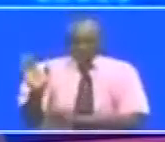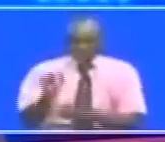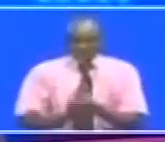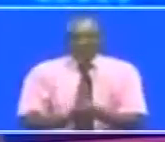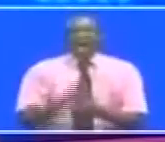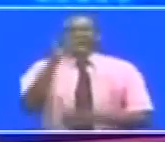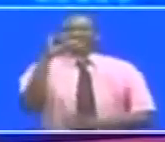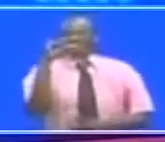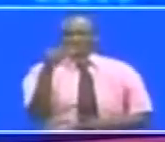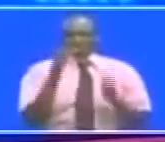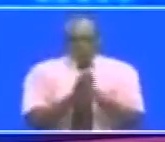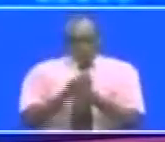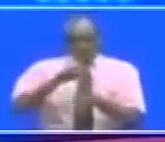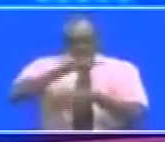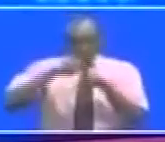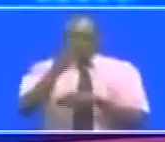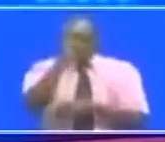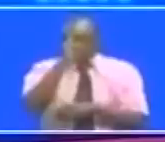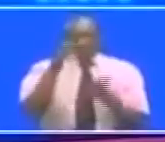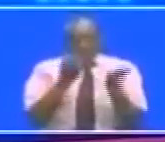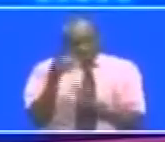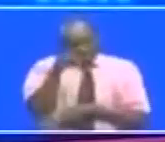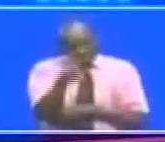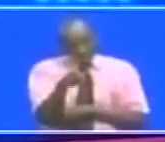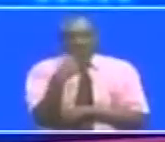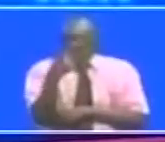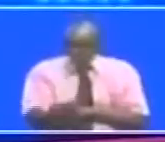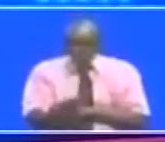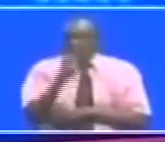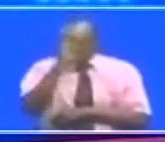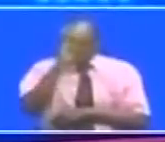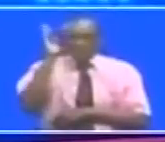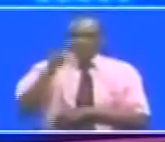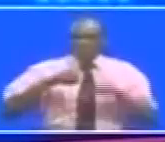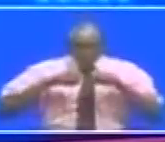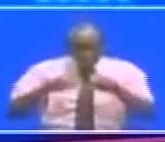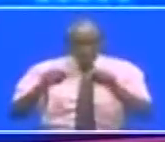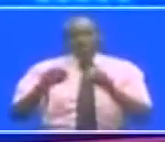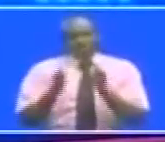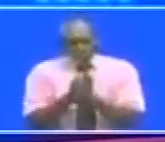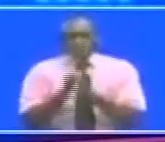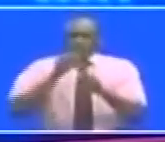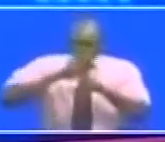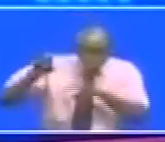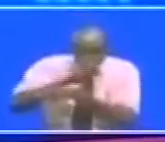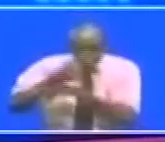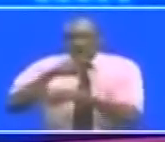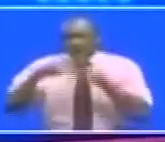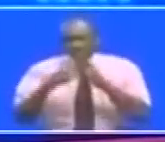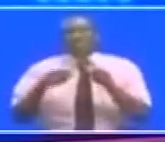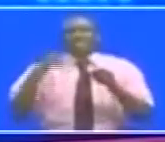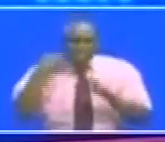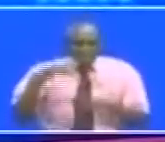Inspector General of the National Police Service, Joseph Boinnet, says the police will continue with sustained operations against